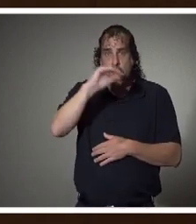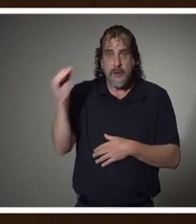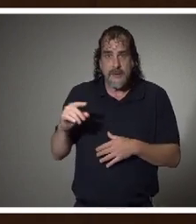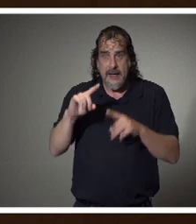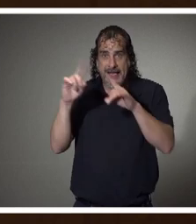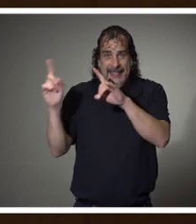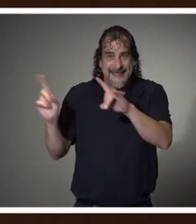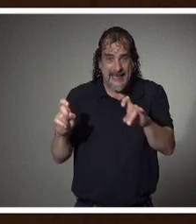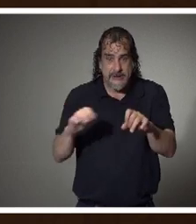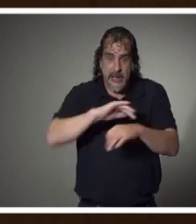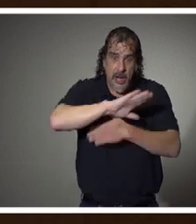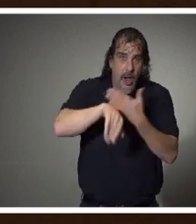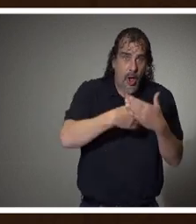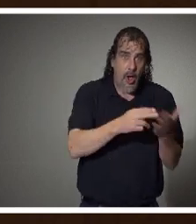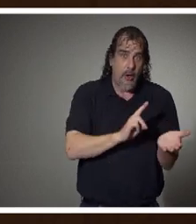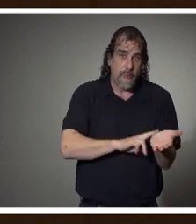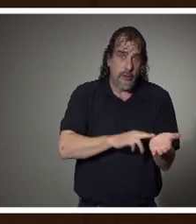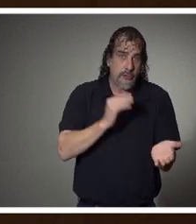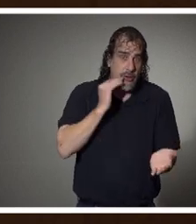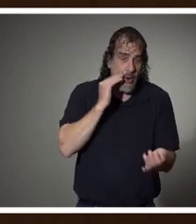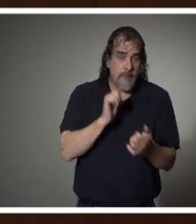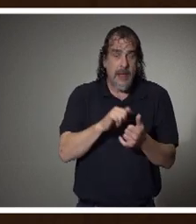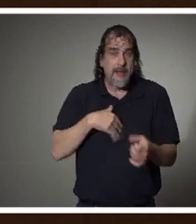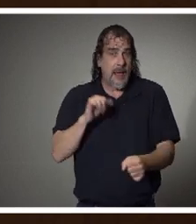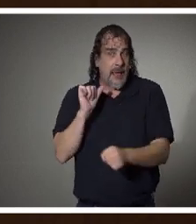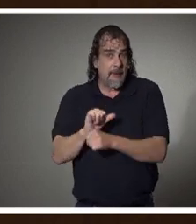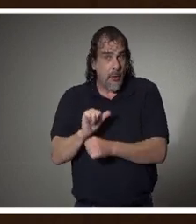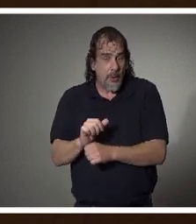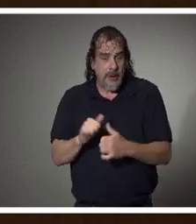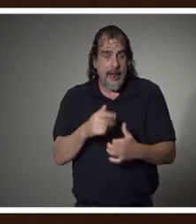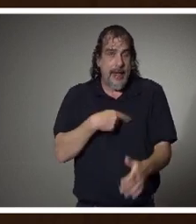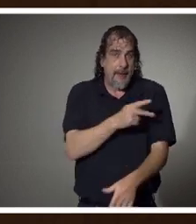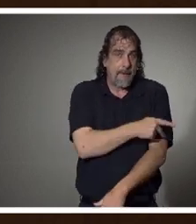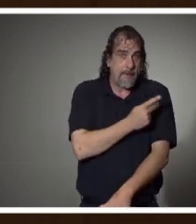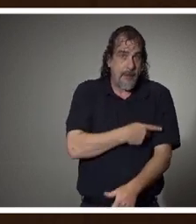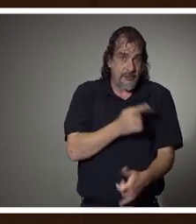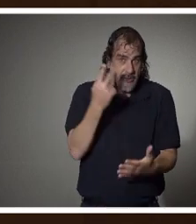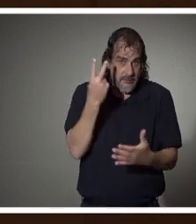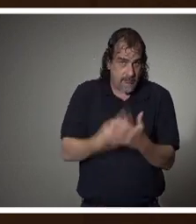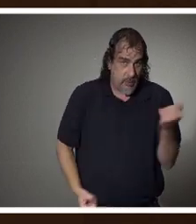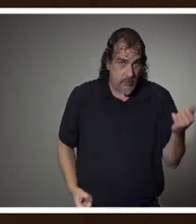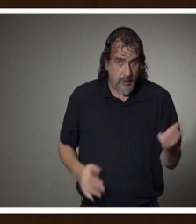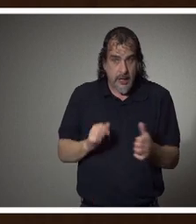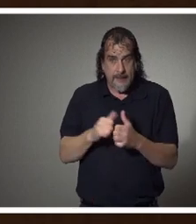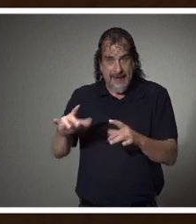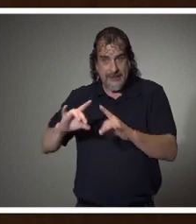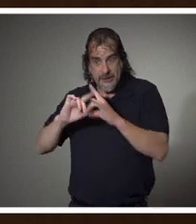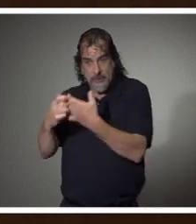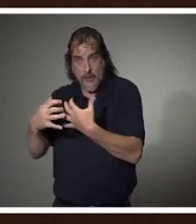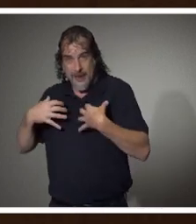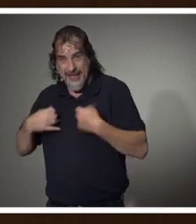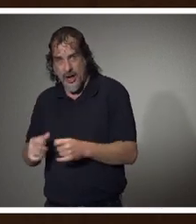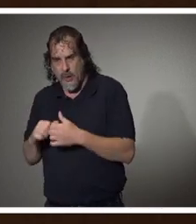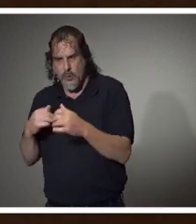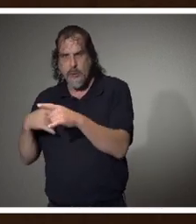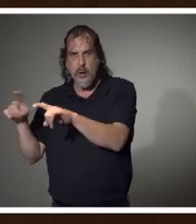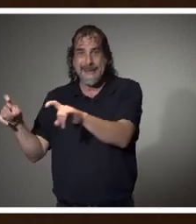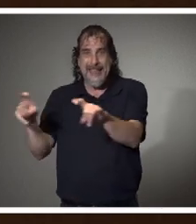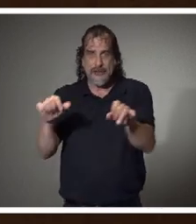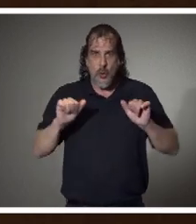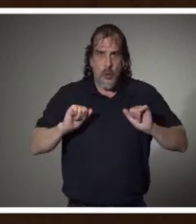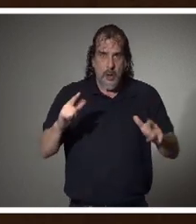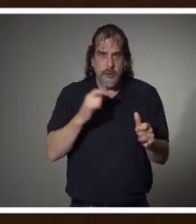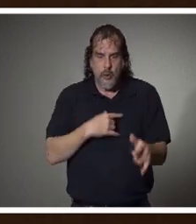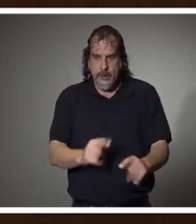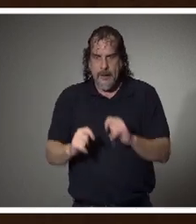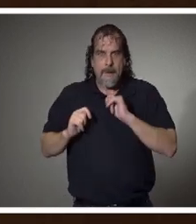home, including employees and residents, if they have even a single case. And that's going to be the Department of Health doing that so that we can immediately identify anybody